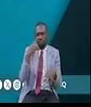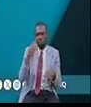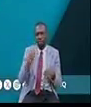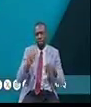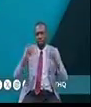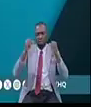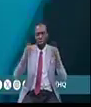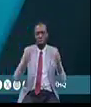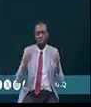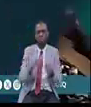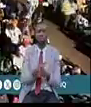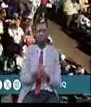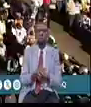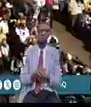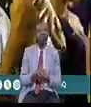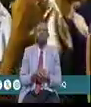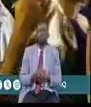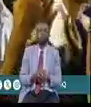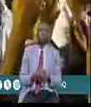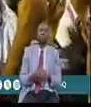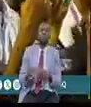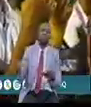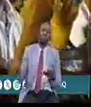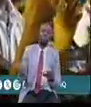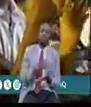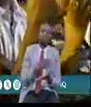with Jeff Dayor.